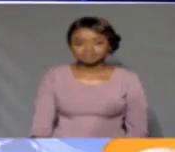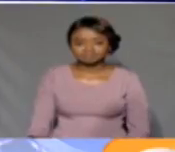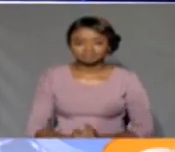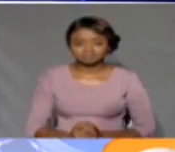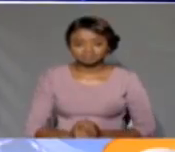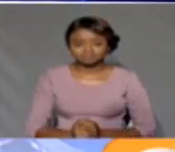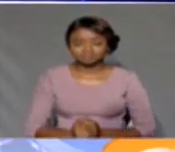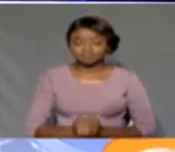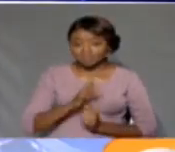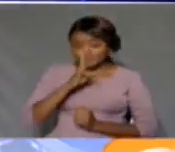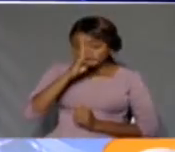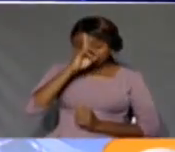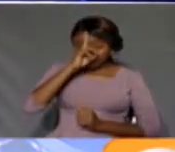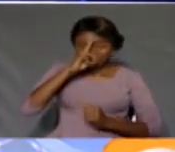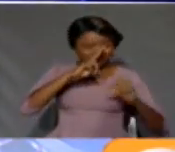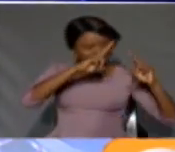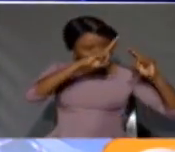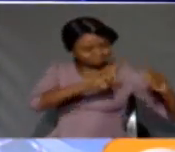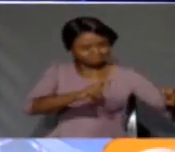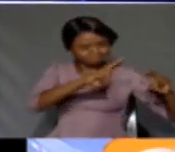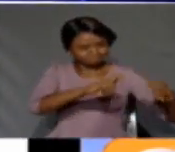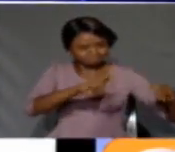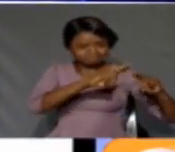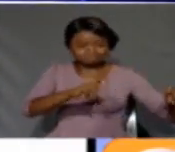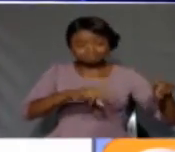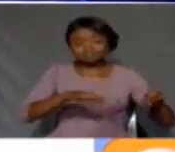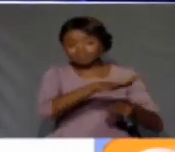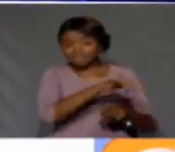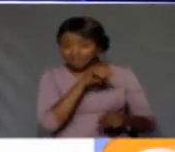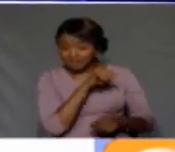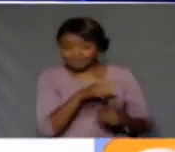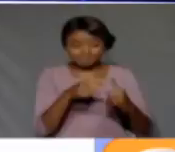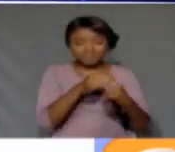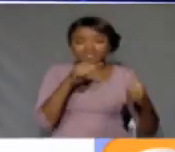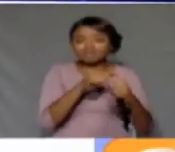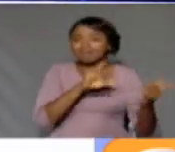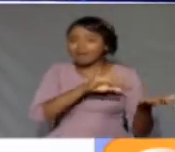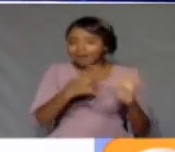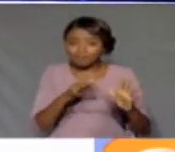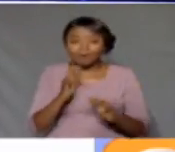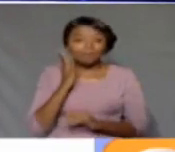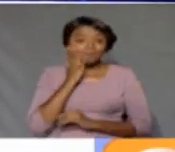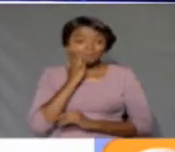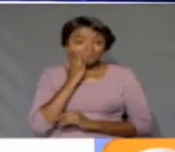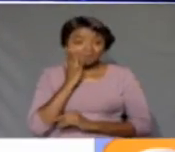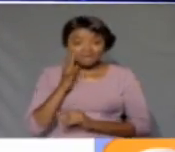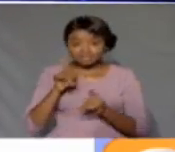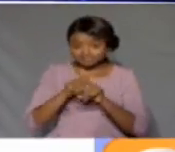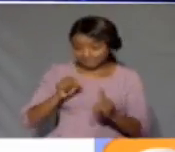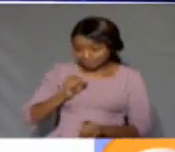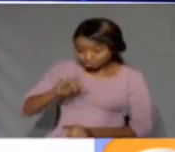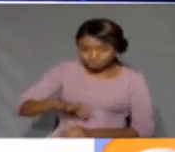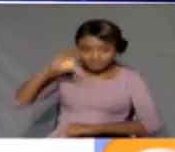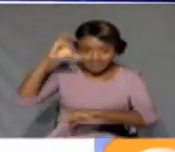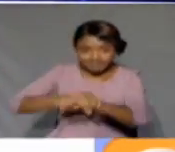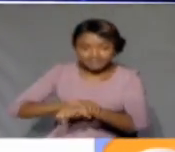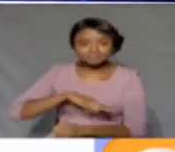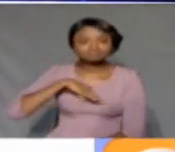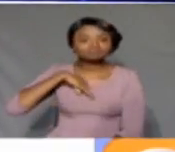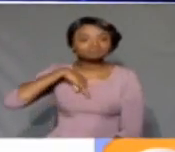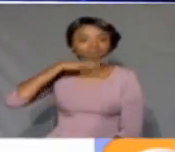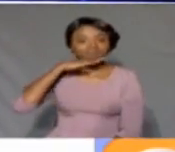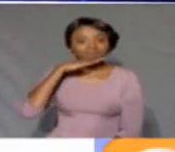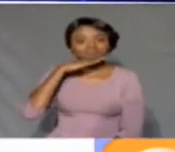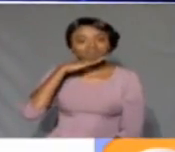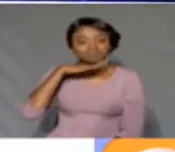Detectives have intensified investigations into the mysterious killings of a mother and daughter who were found dead in their house